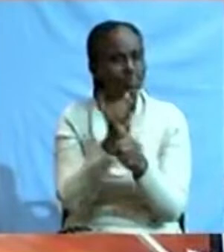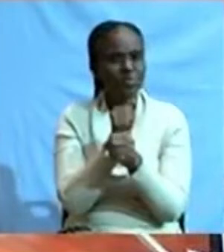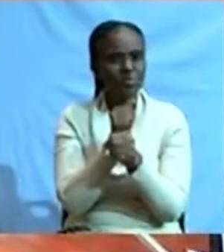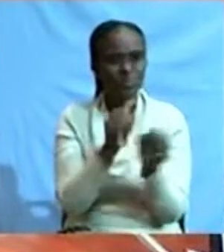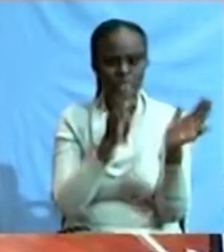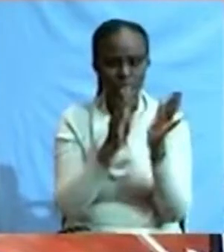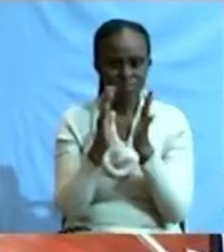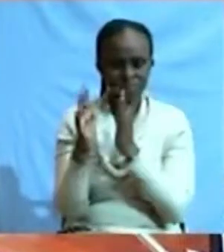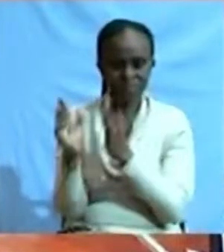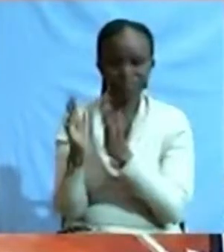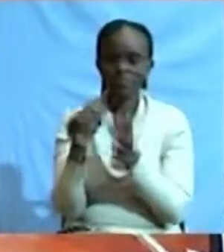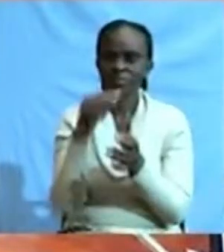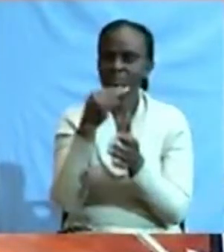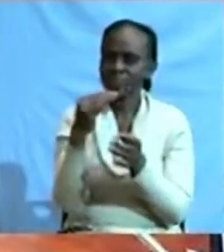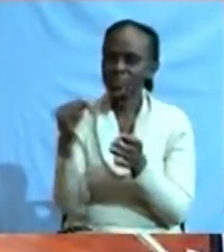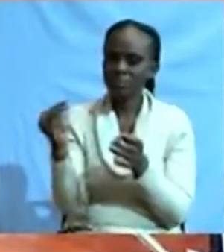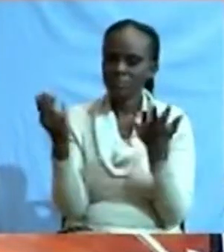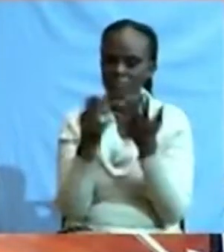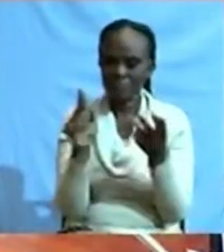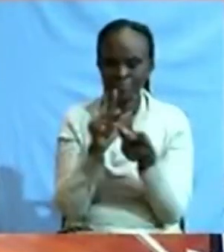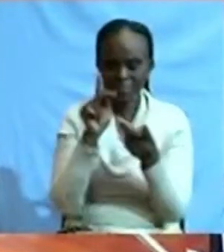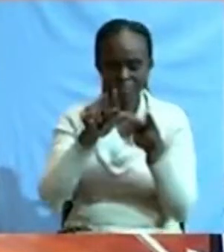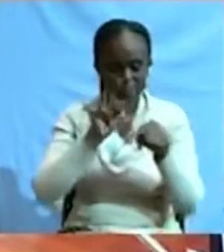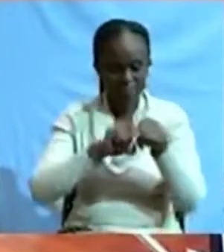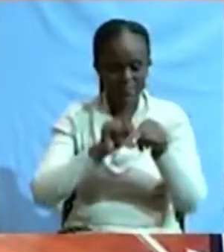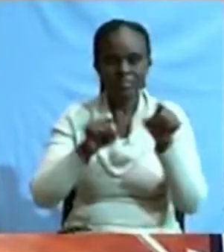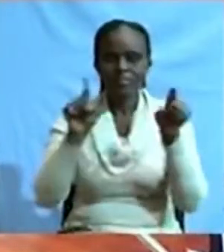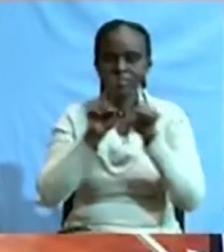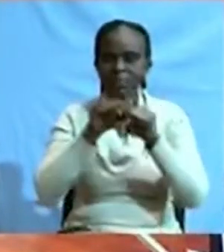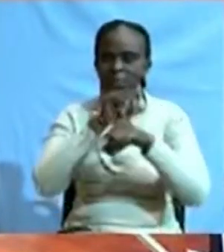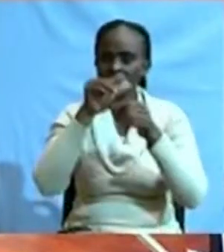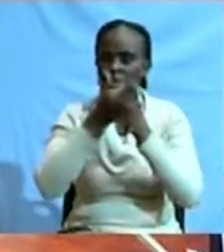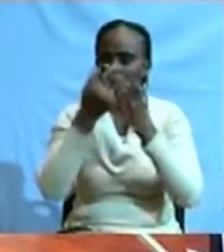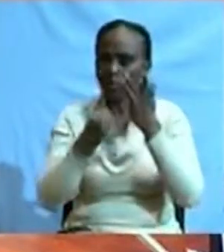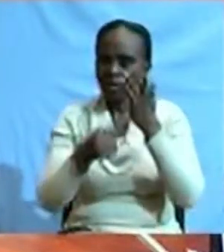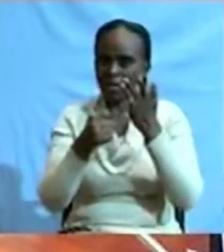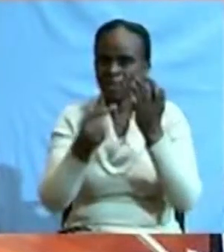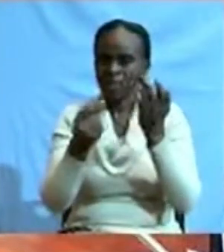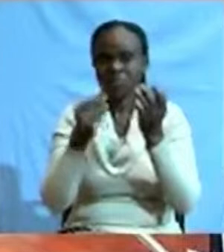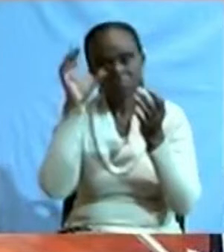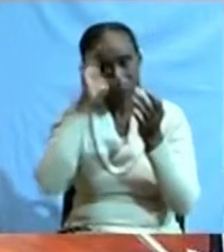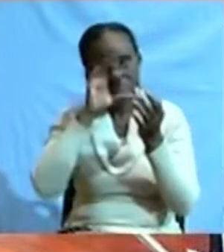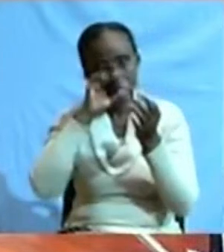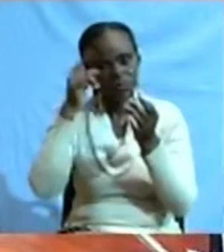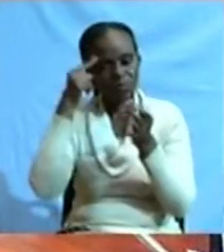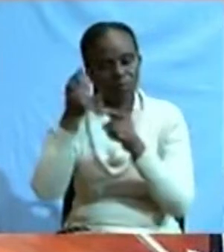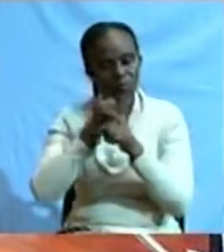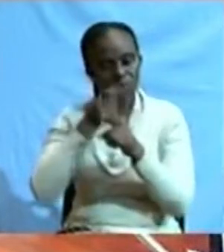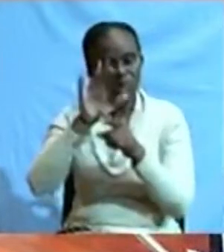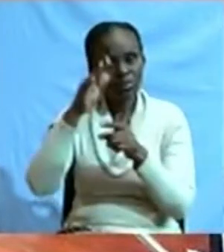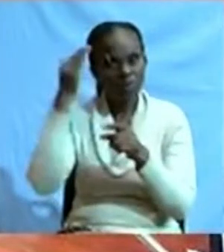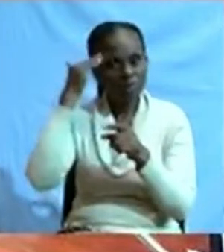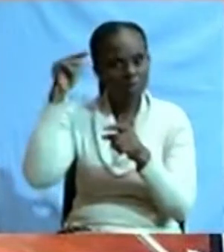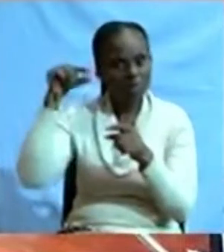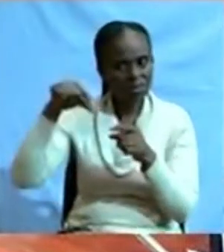ordered plumbing materials on time, as the same were sourced from their head office in